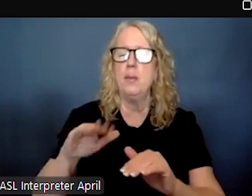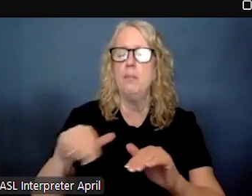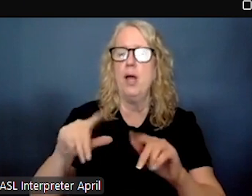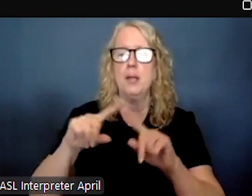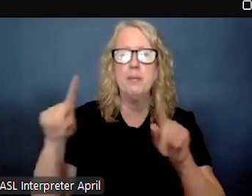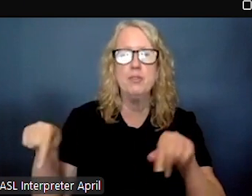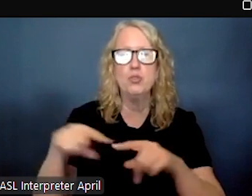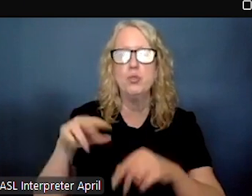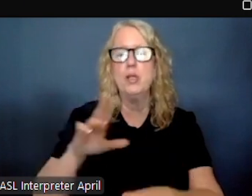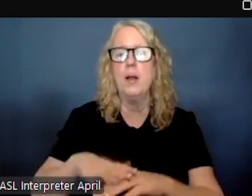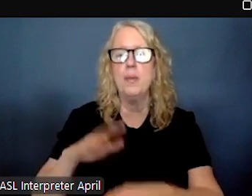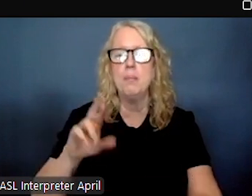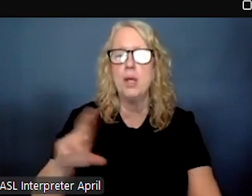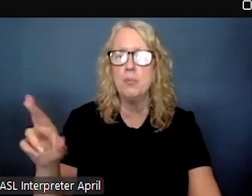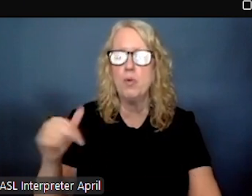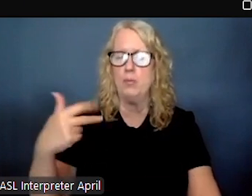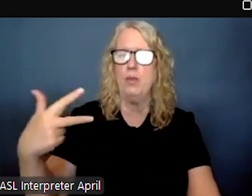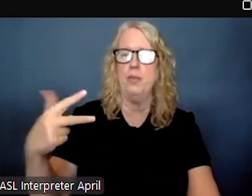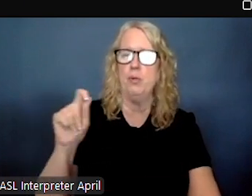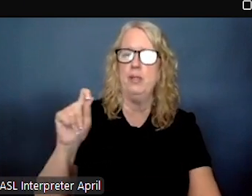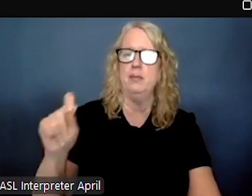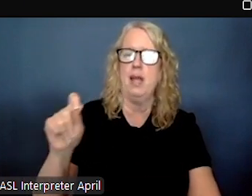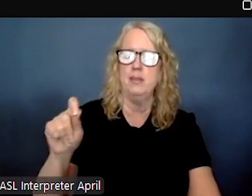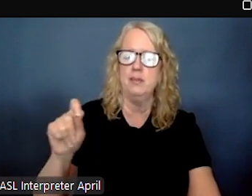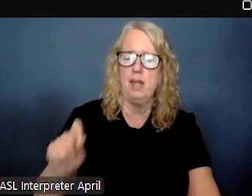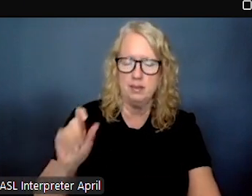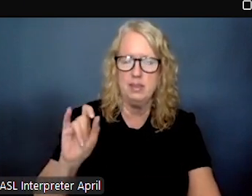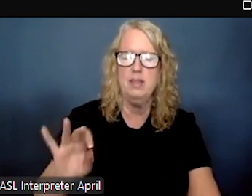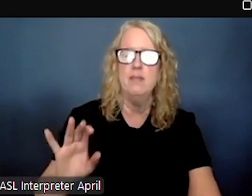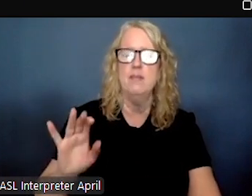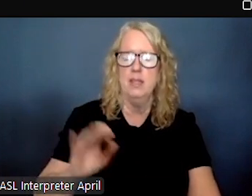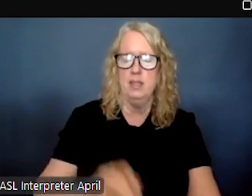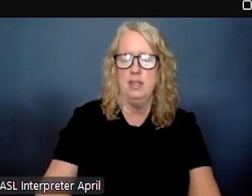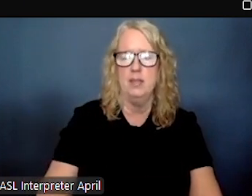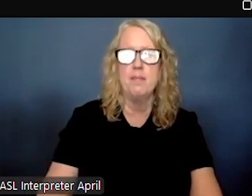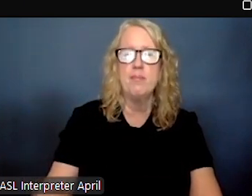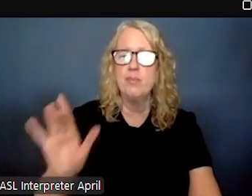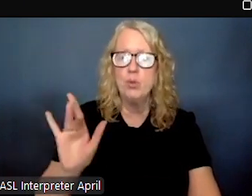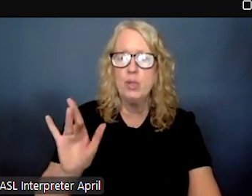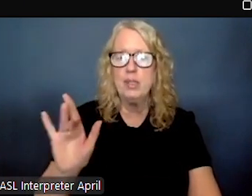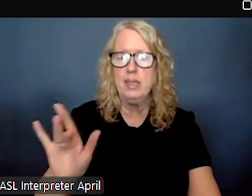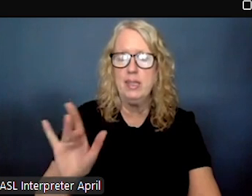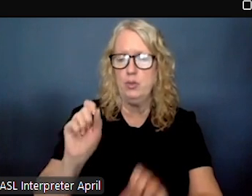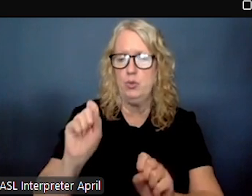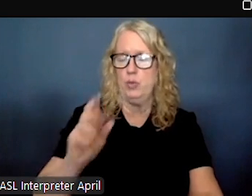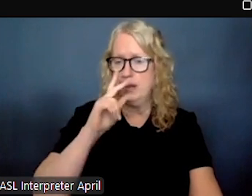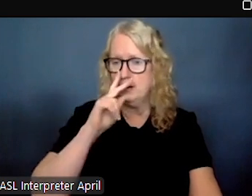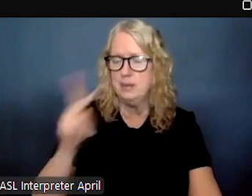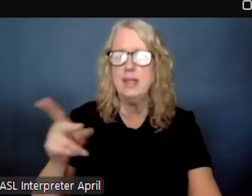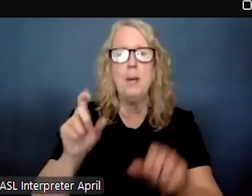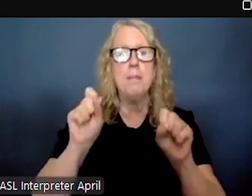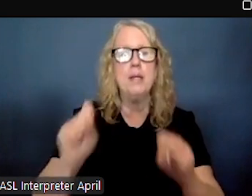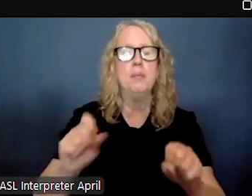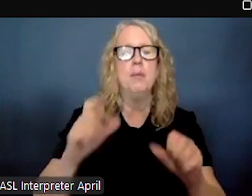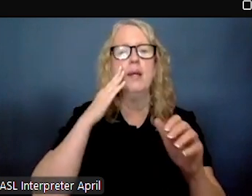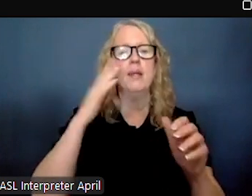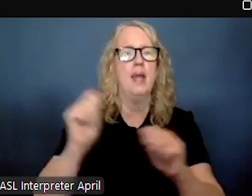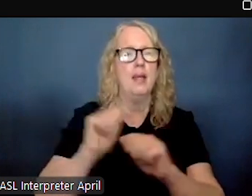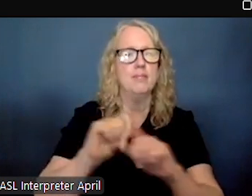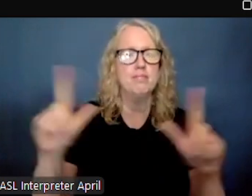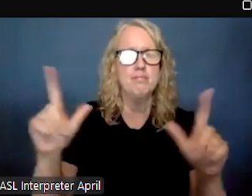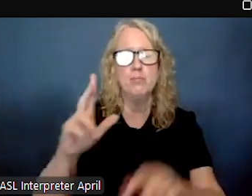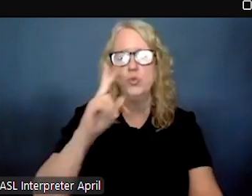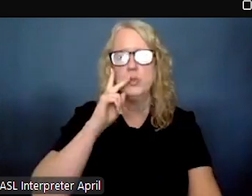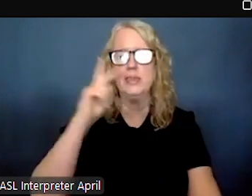screen, bottom right, with 3 dots. If you click on that, you'll see the ability to get that new